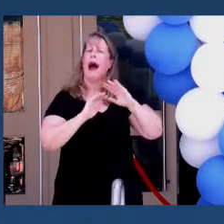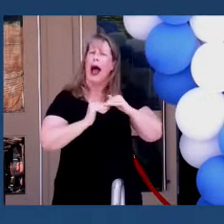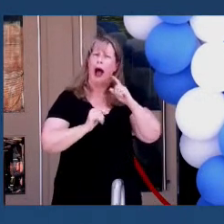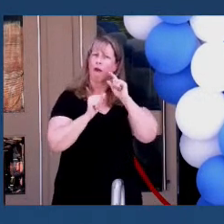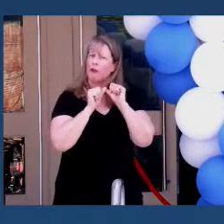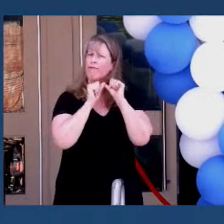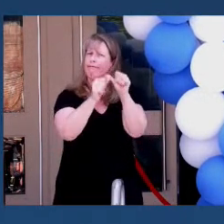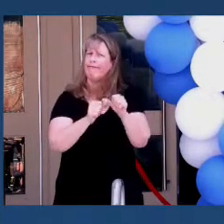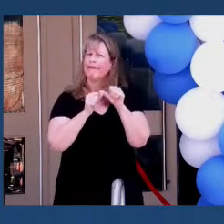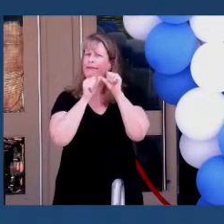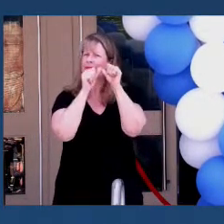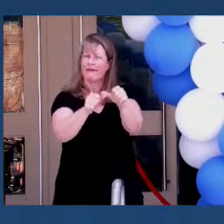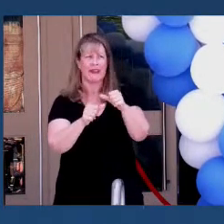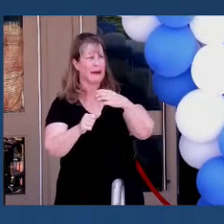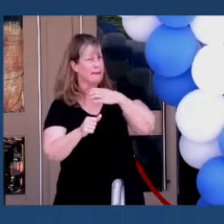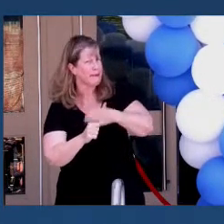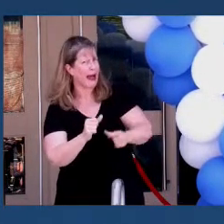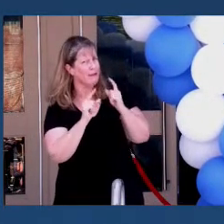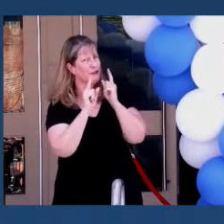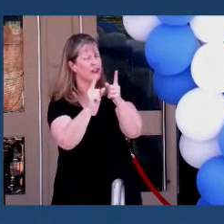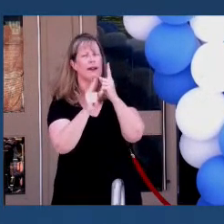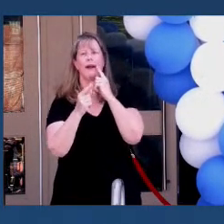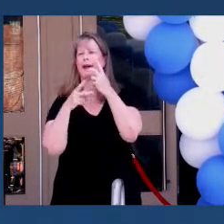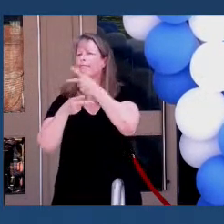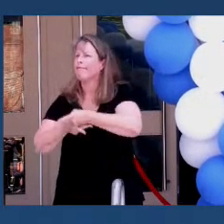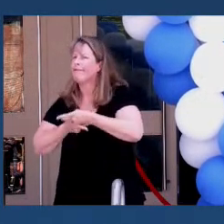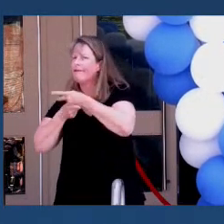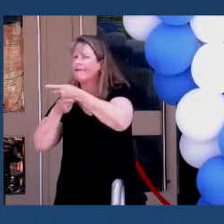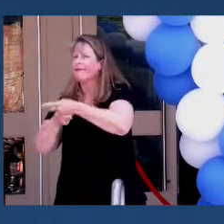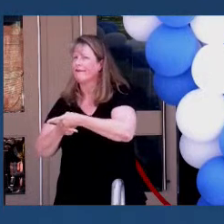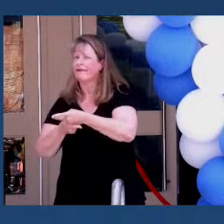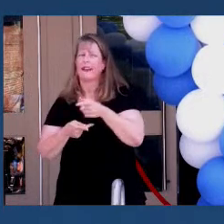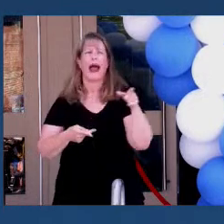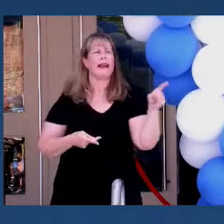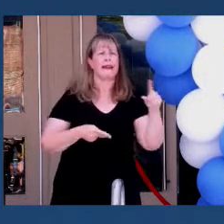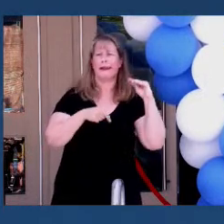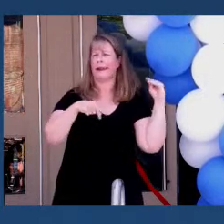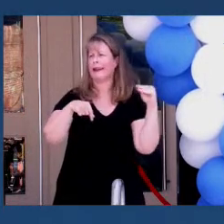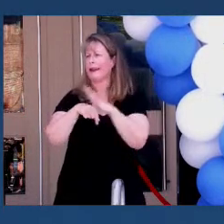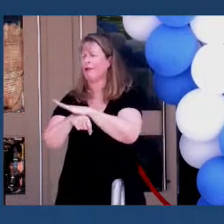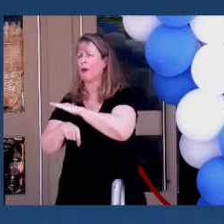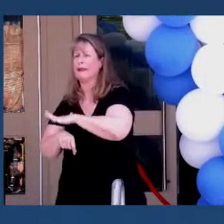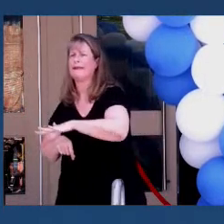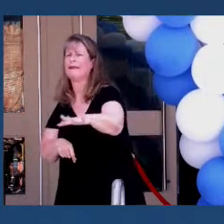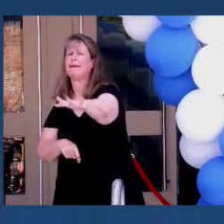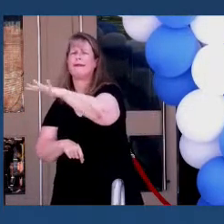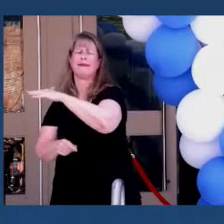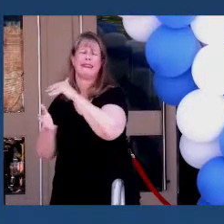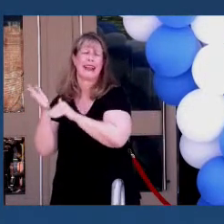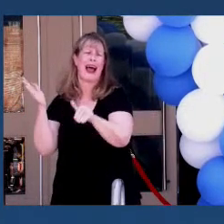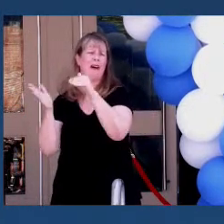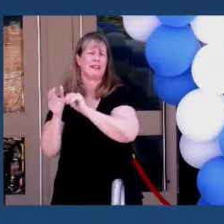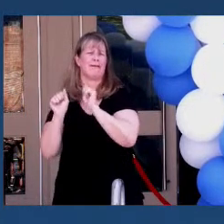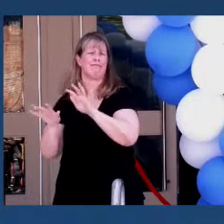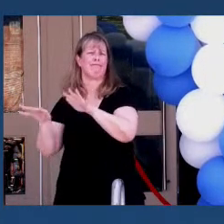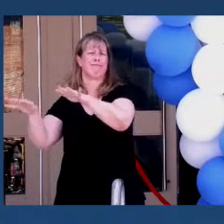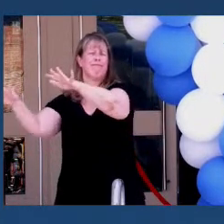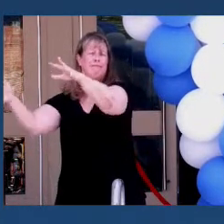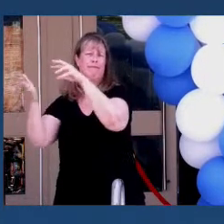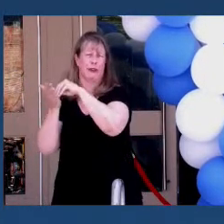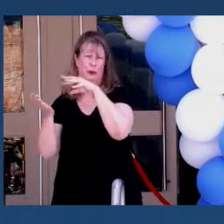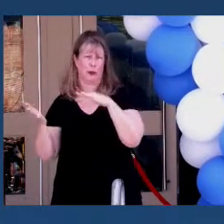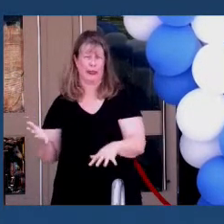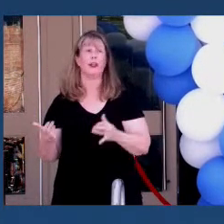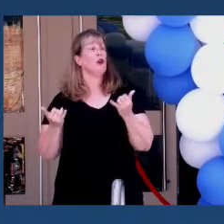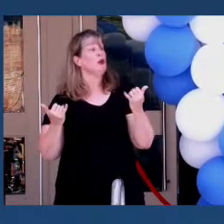relentless and passionate and caring, and he touched the lives of thousands. Let's celebrate